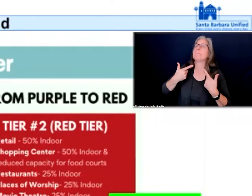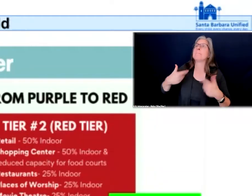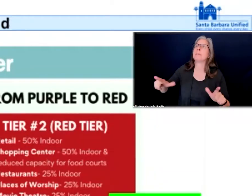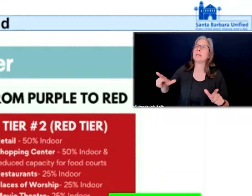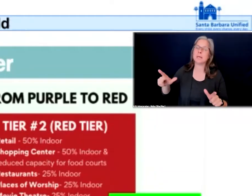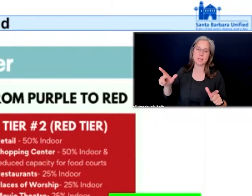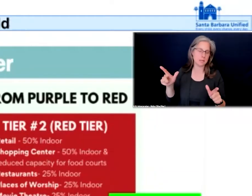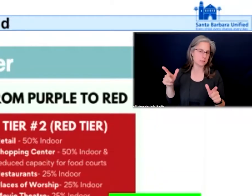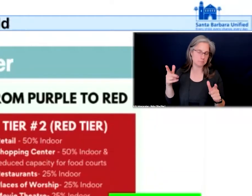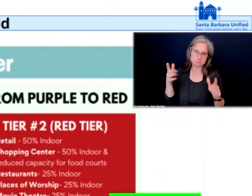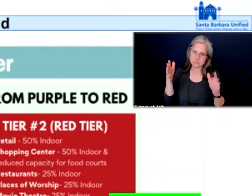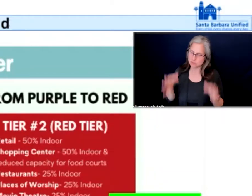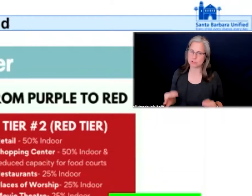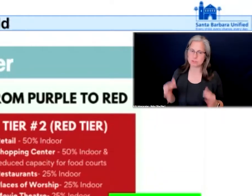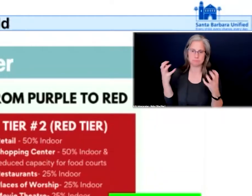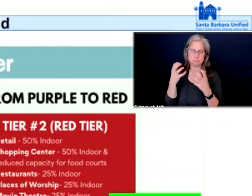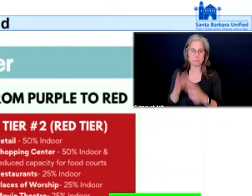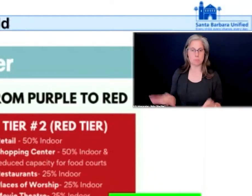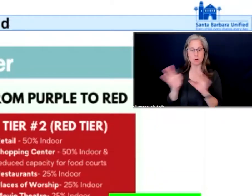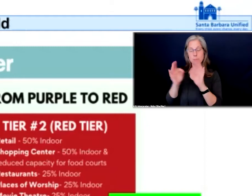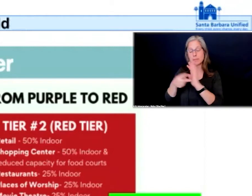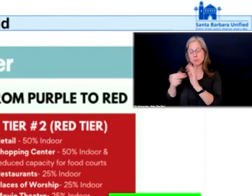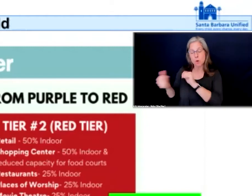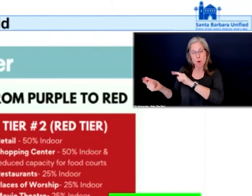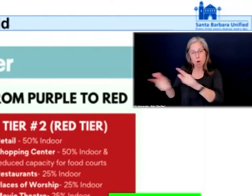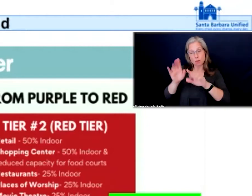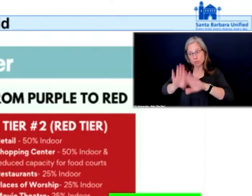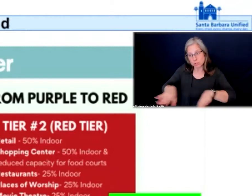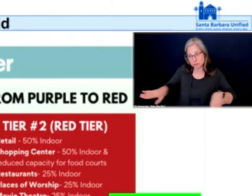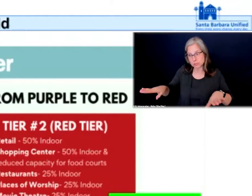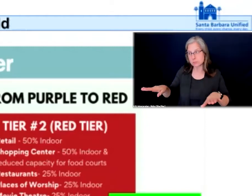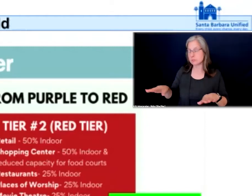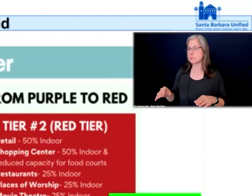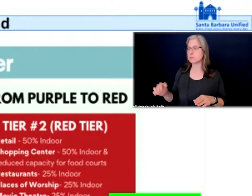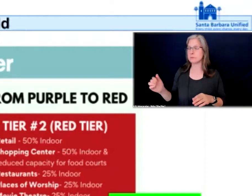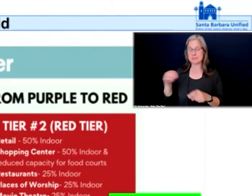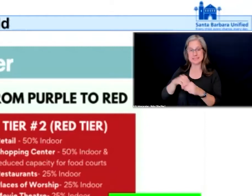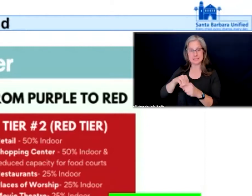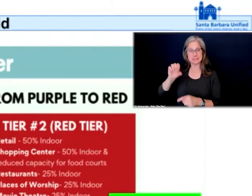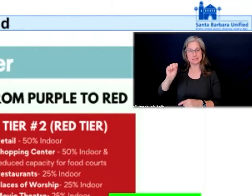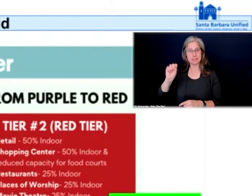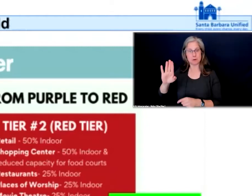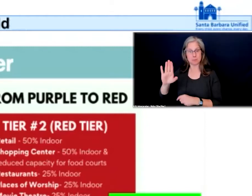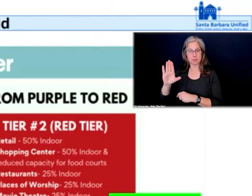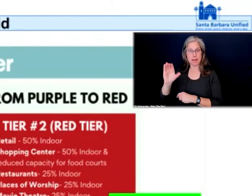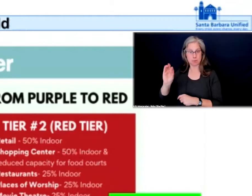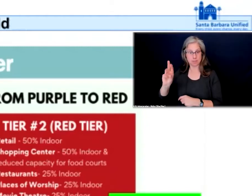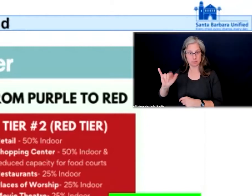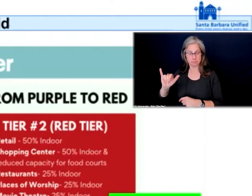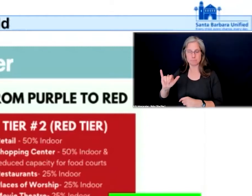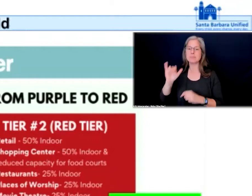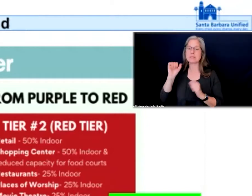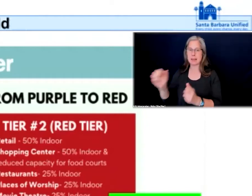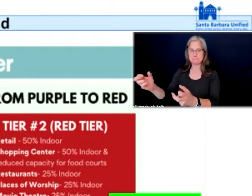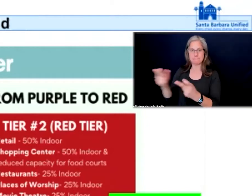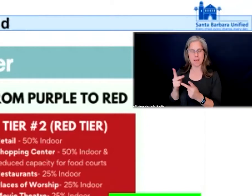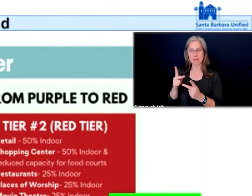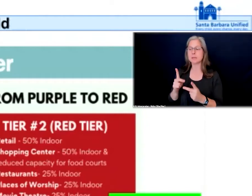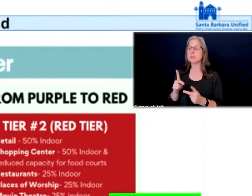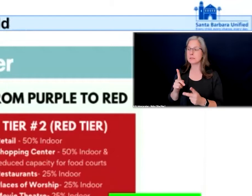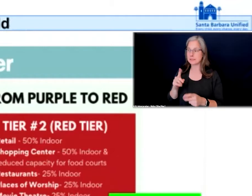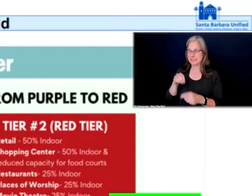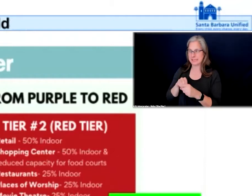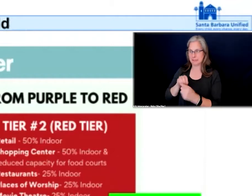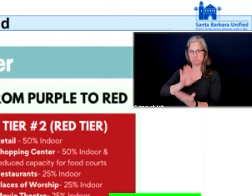really important. That means all the children, all the students in Santa Barbara County can come back for in-person learning when